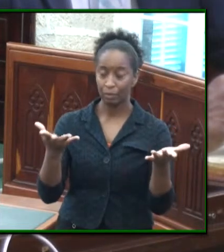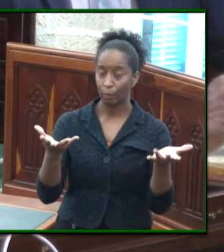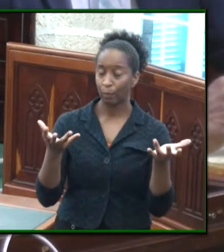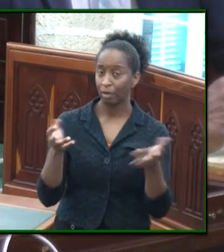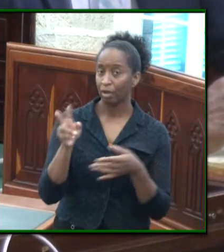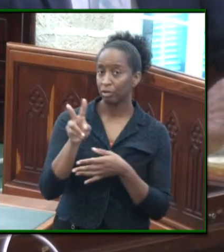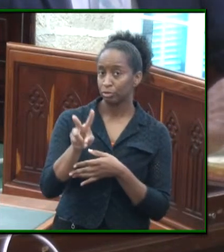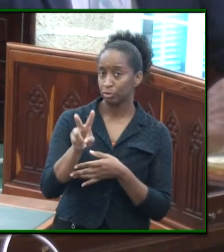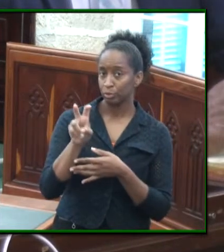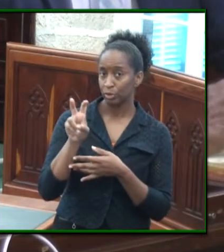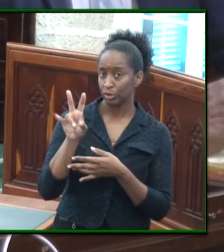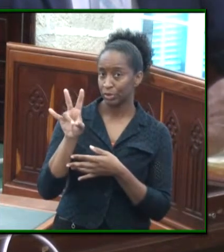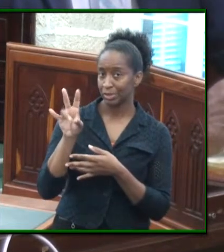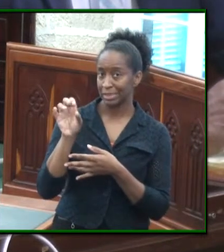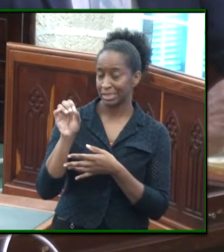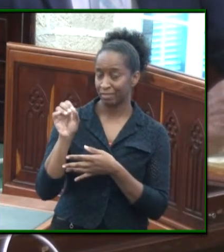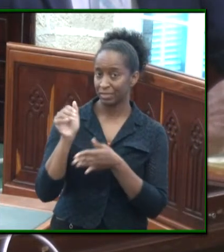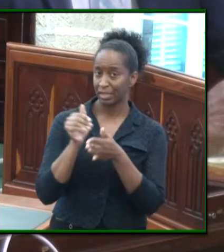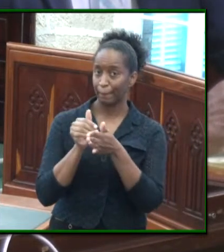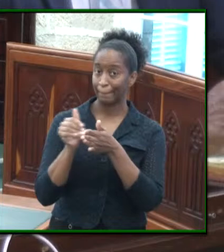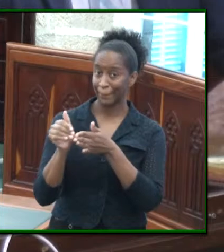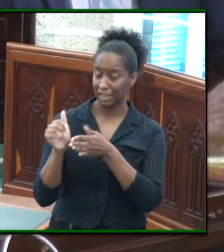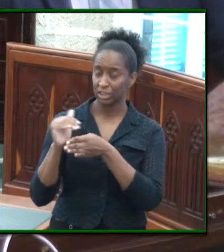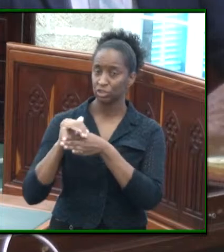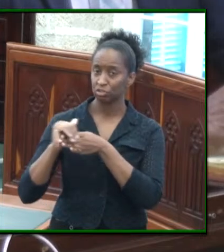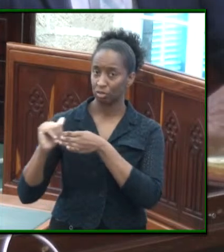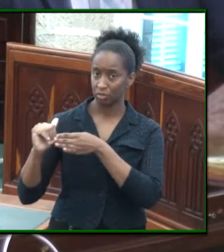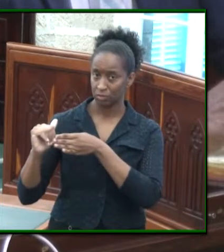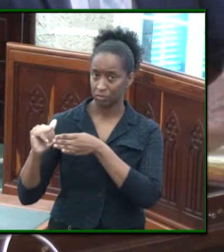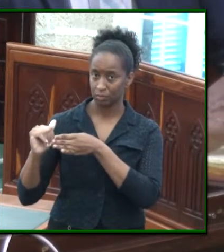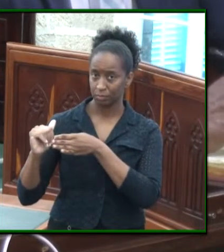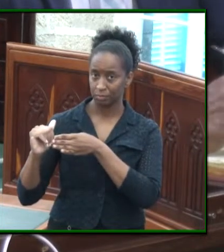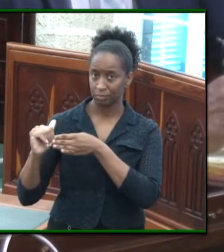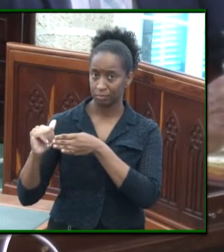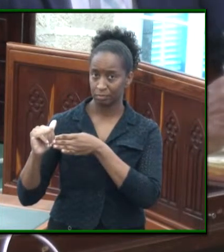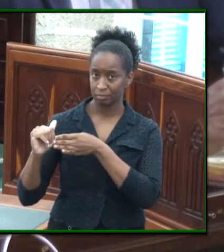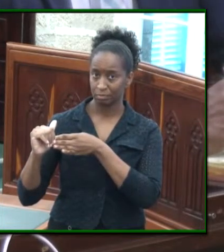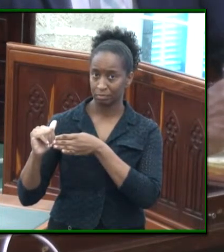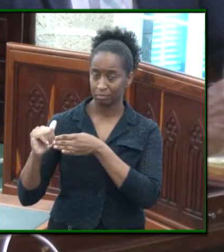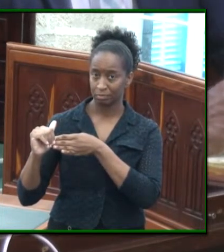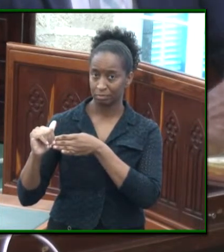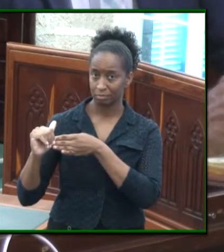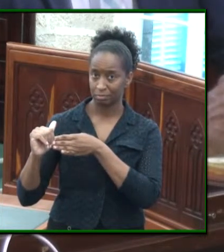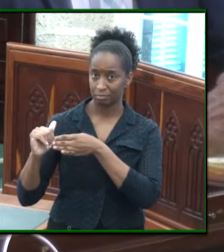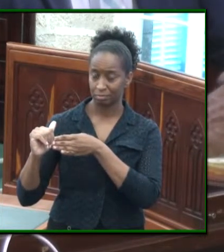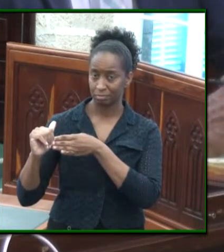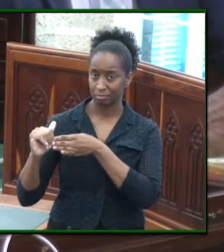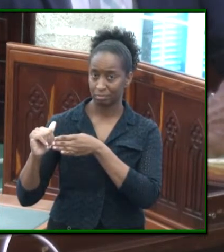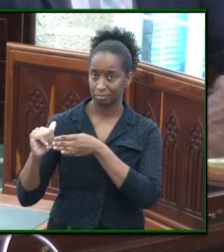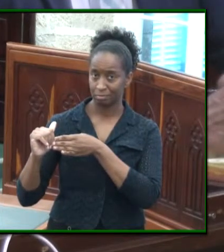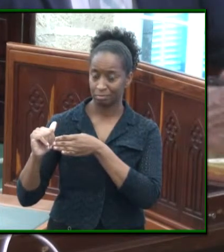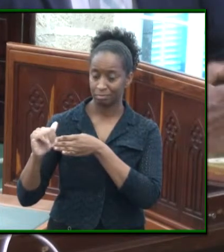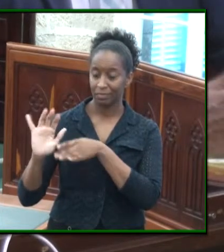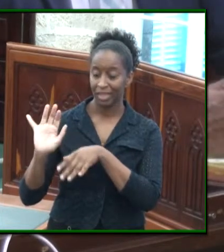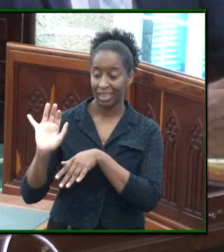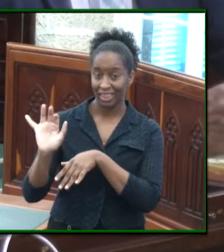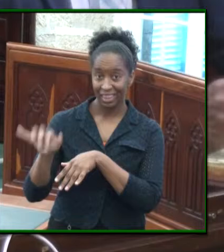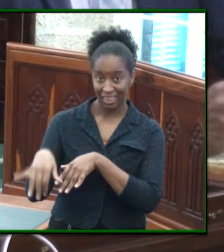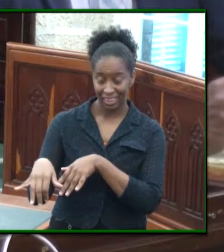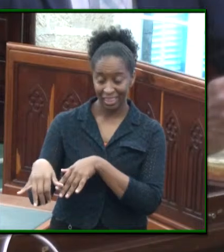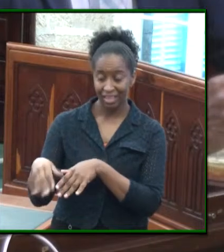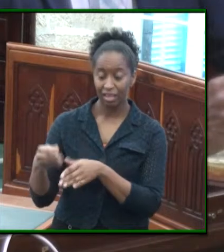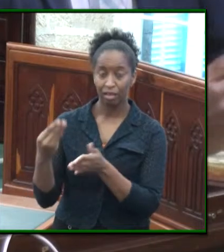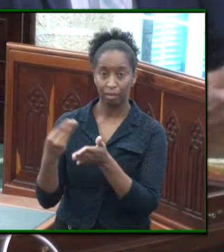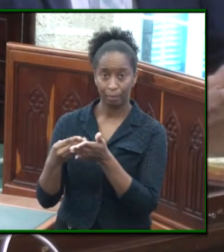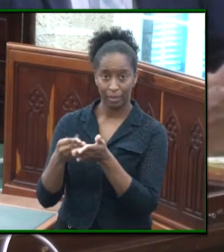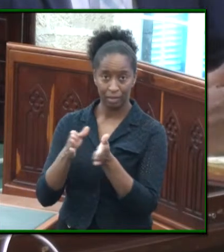It is for the country to determine whether they consider his engagement in this exercise to have been worthy